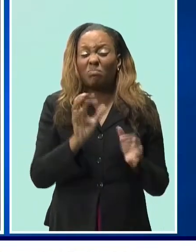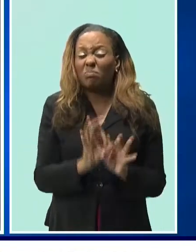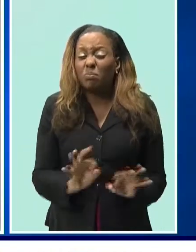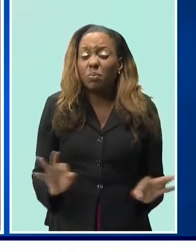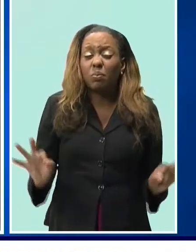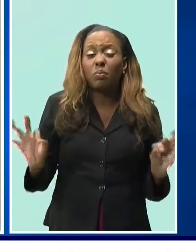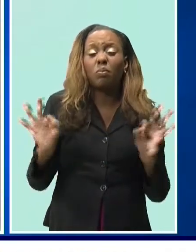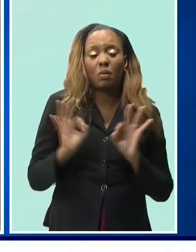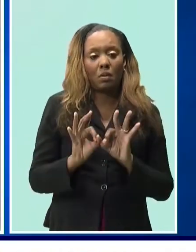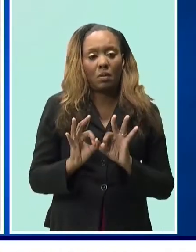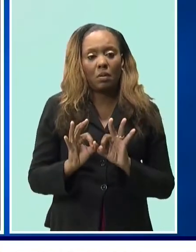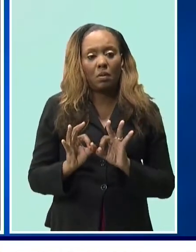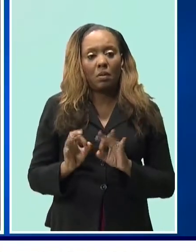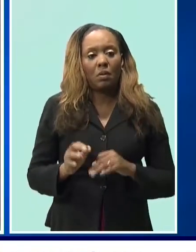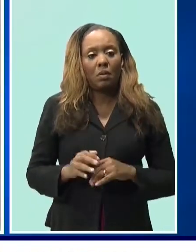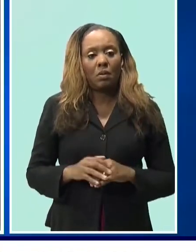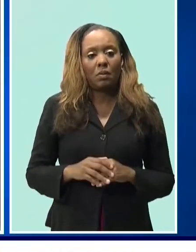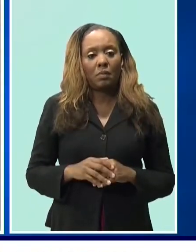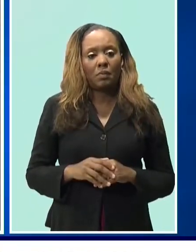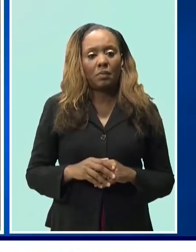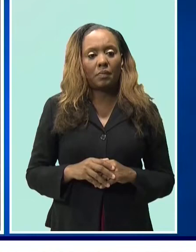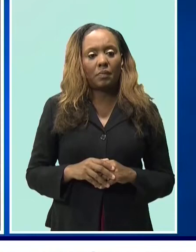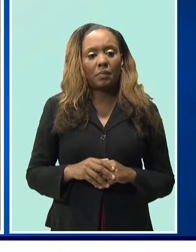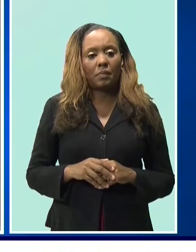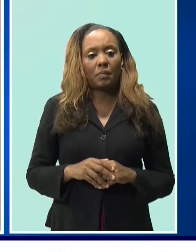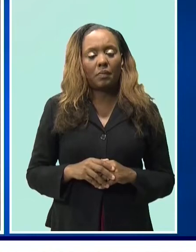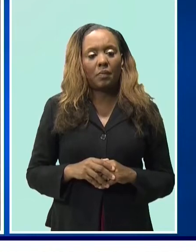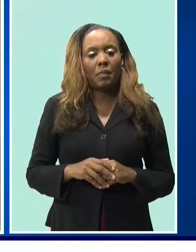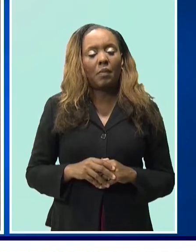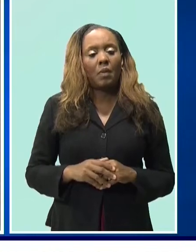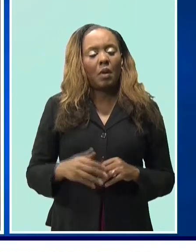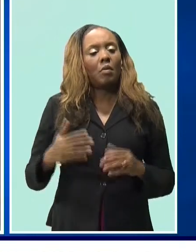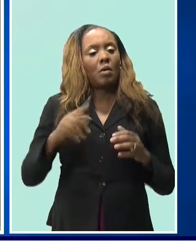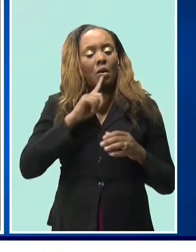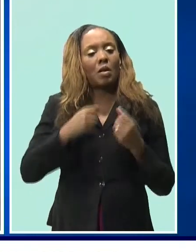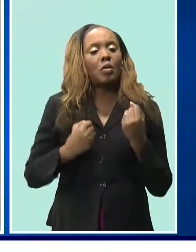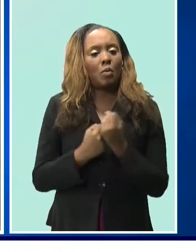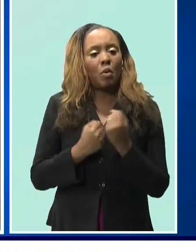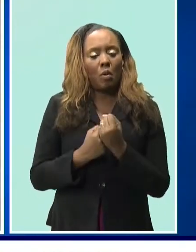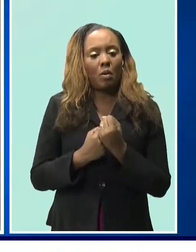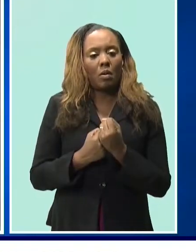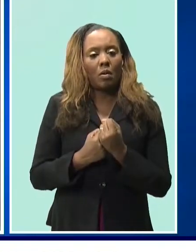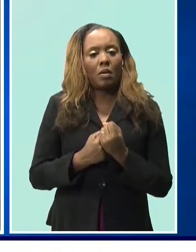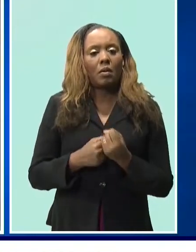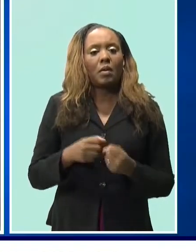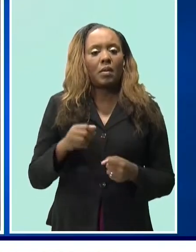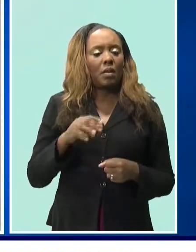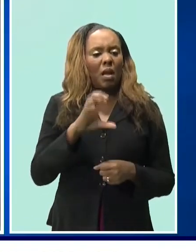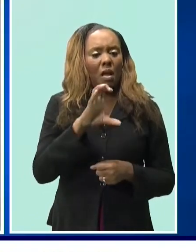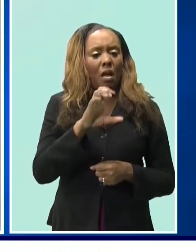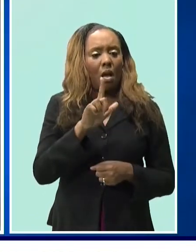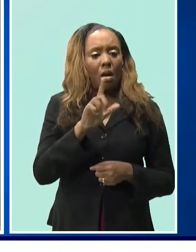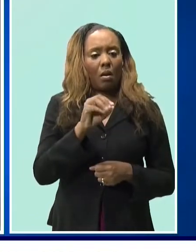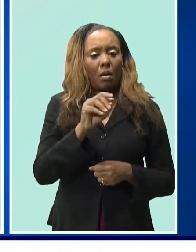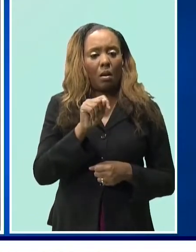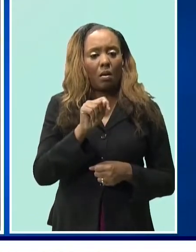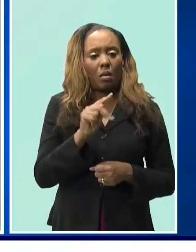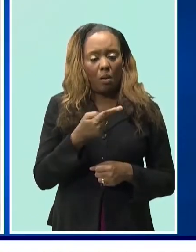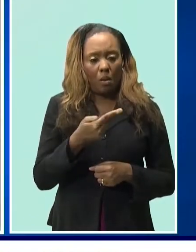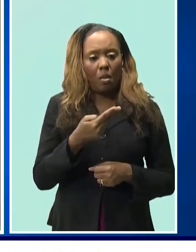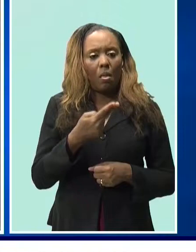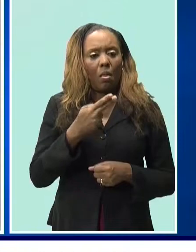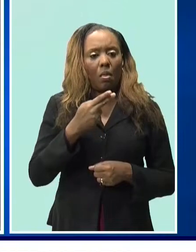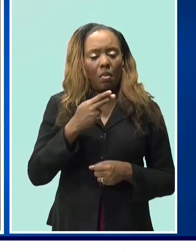we support the use of face masks by the general public, and by face masks I'm talking about fabric or cloth facial